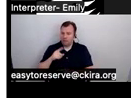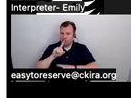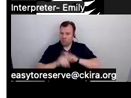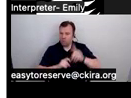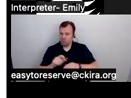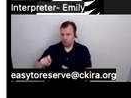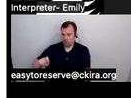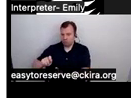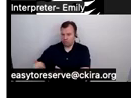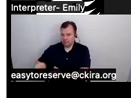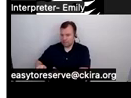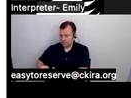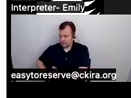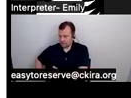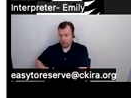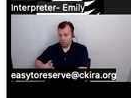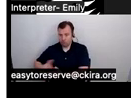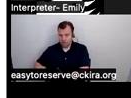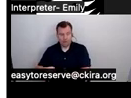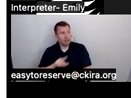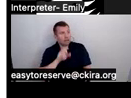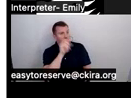that you can get some specific answers.